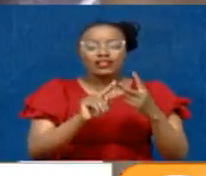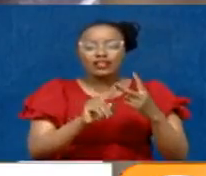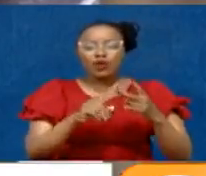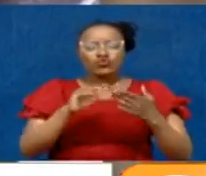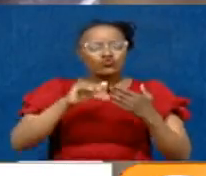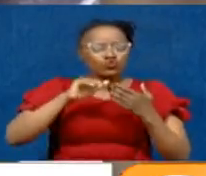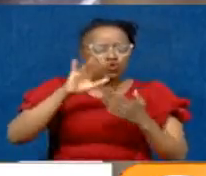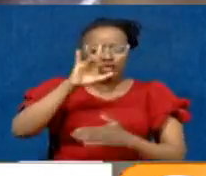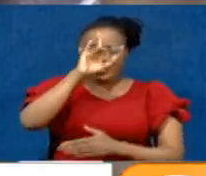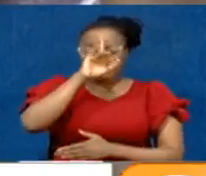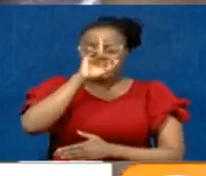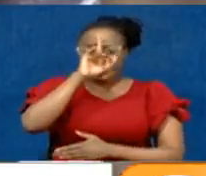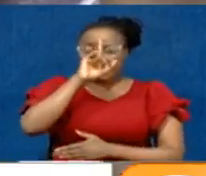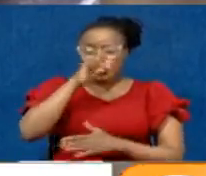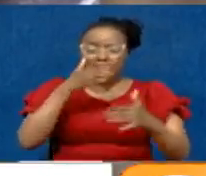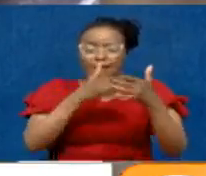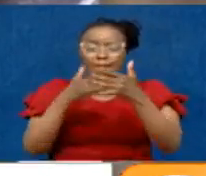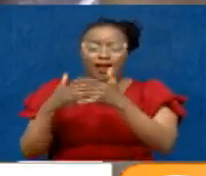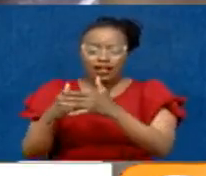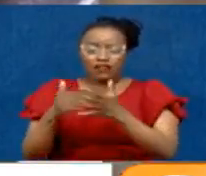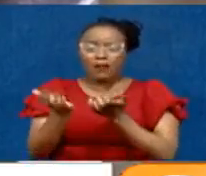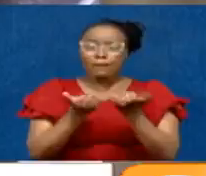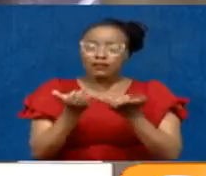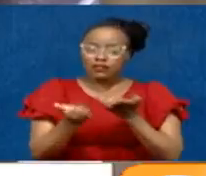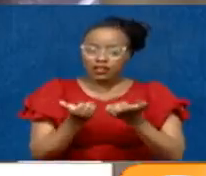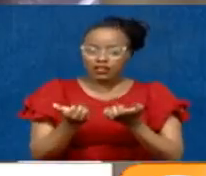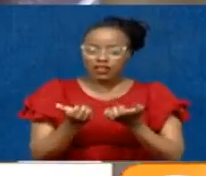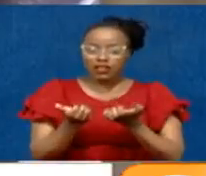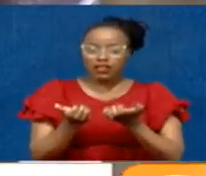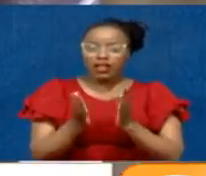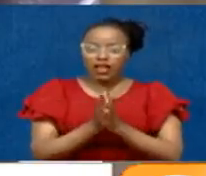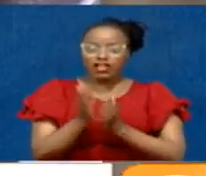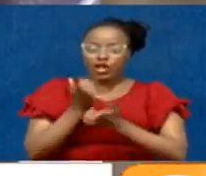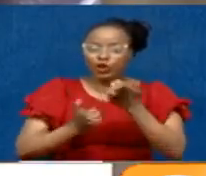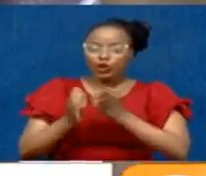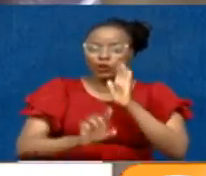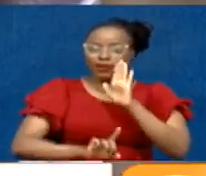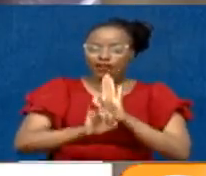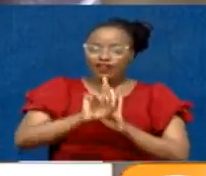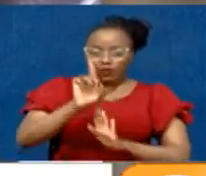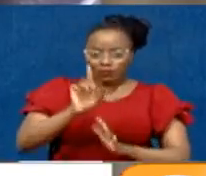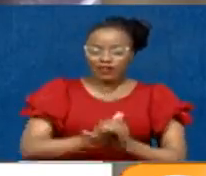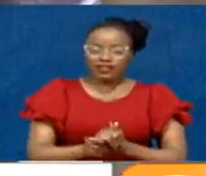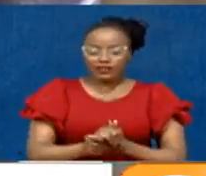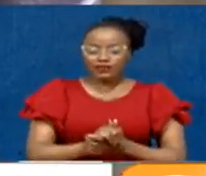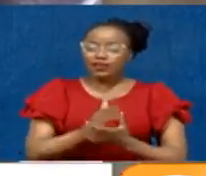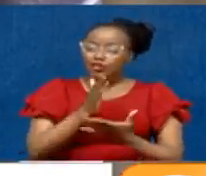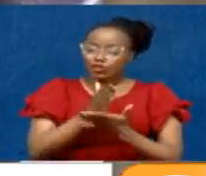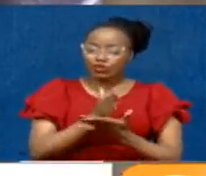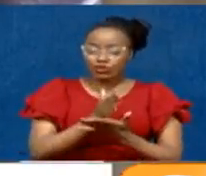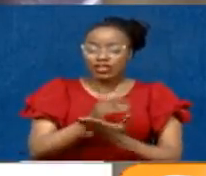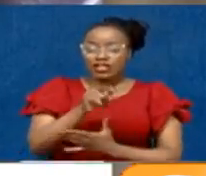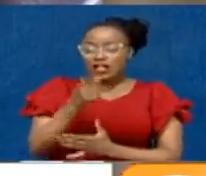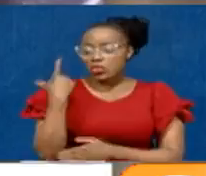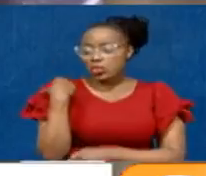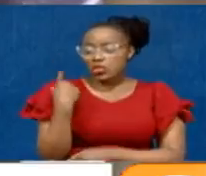most serious barrier to trade and our economic development. Indeed, in